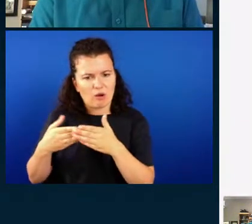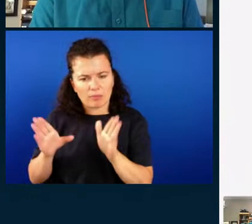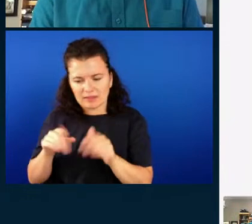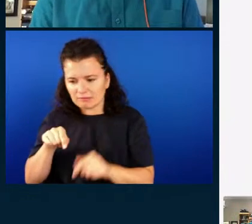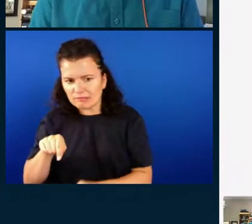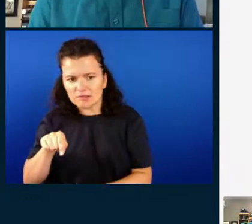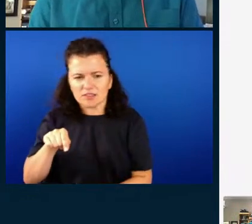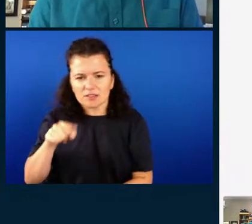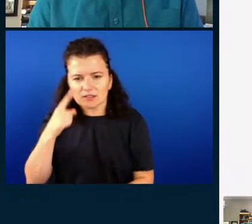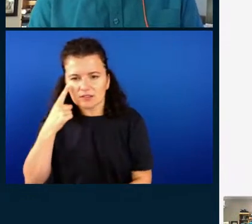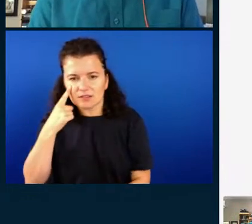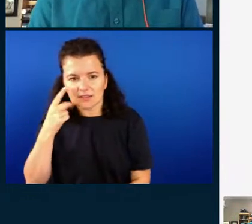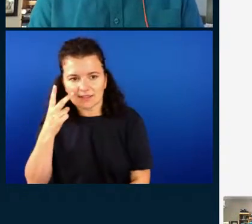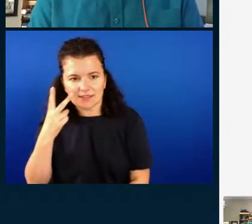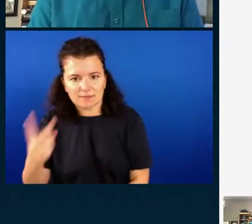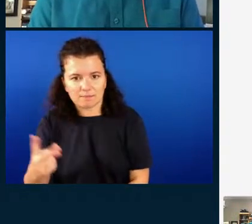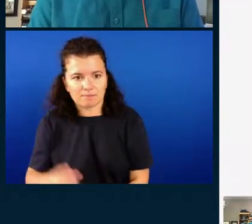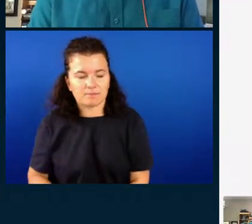Let's see.